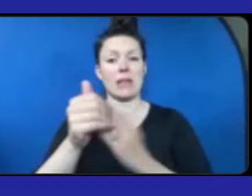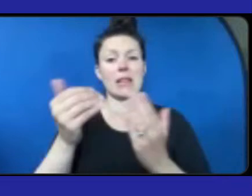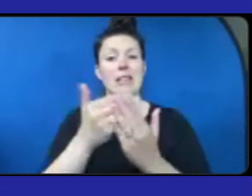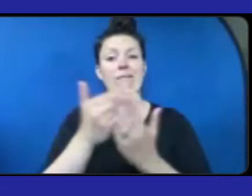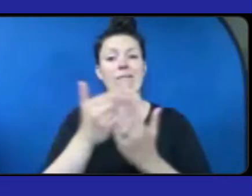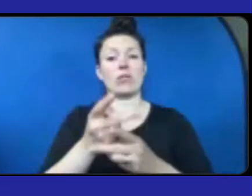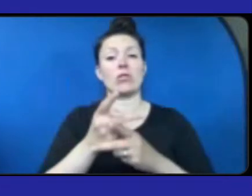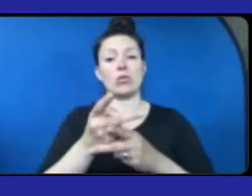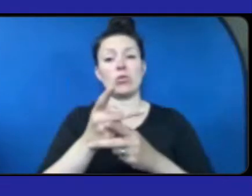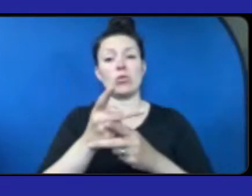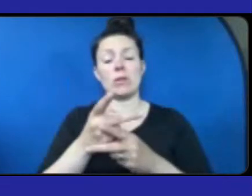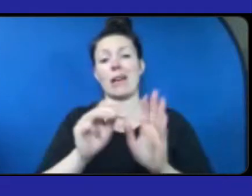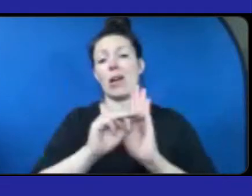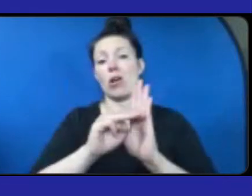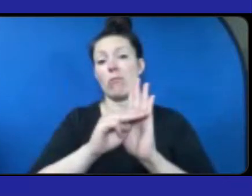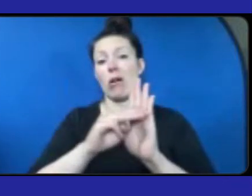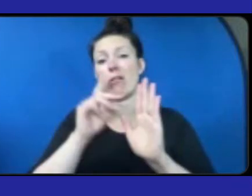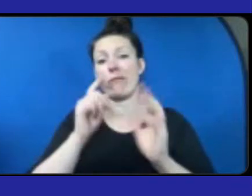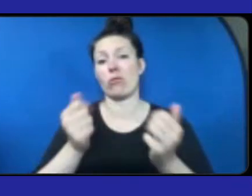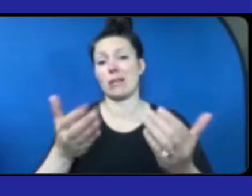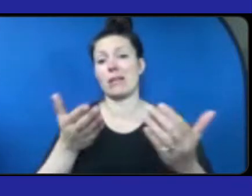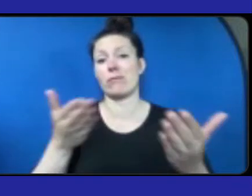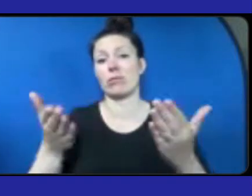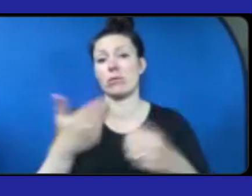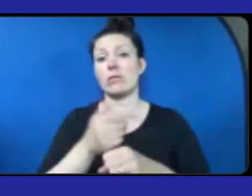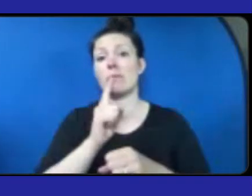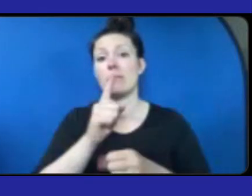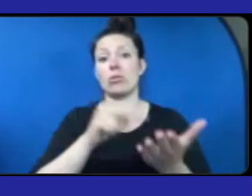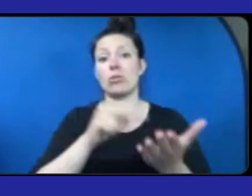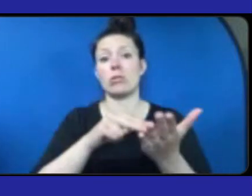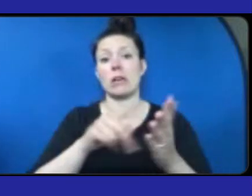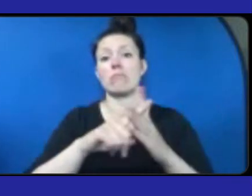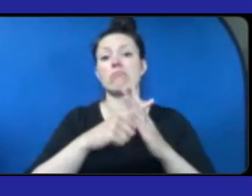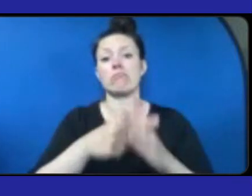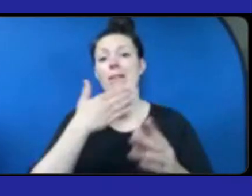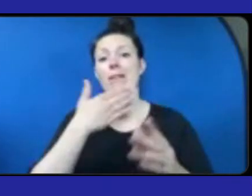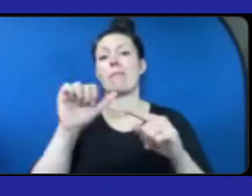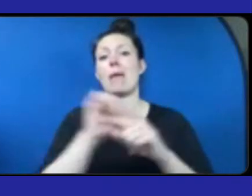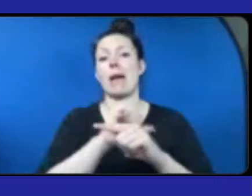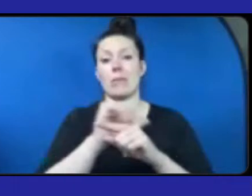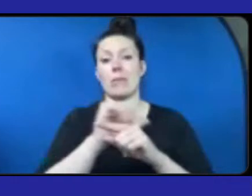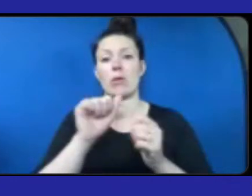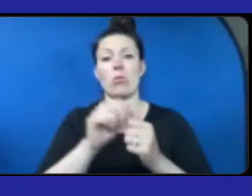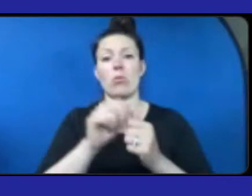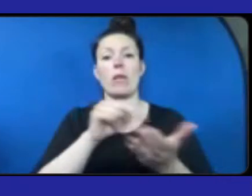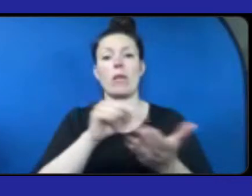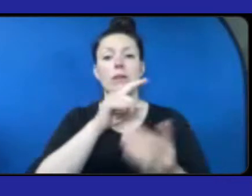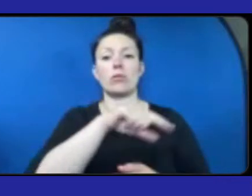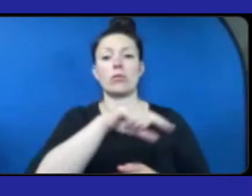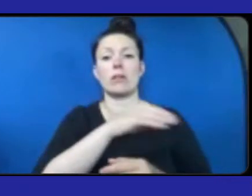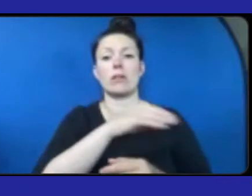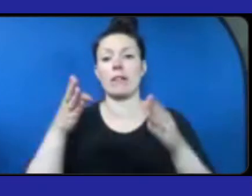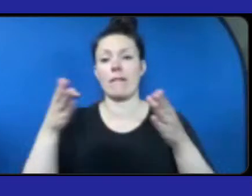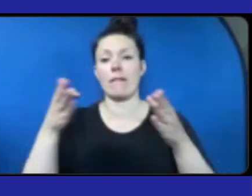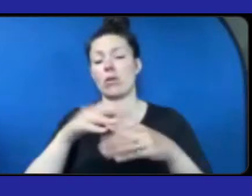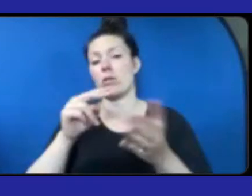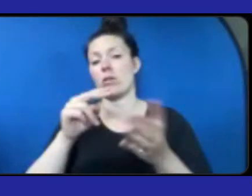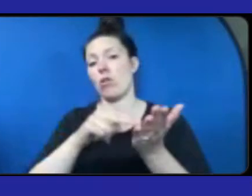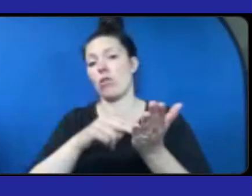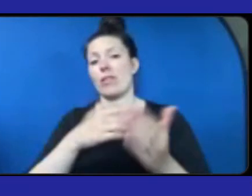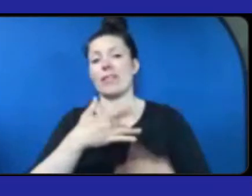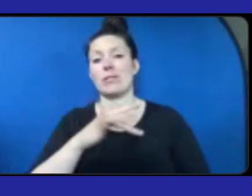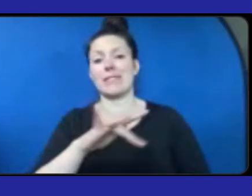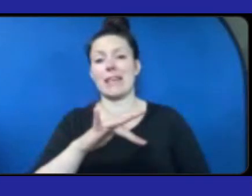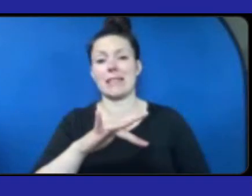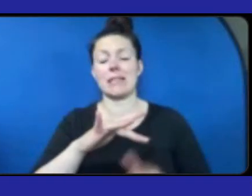care delivery model to ensure that our nurses are implementing best practice within nursing quality, focusing on the nurse-sensitive